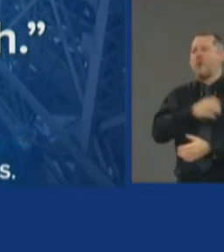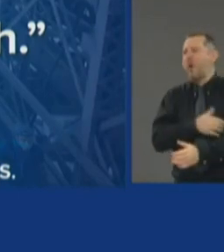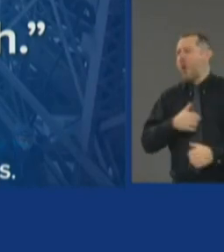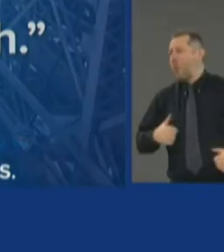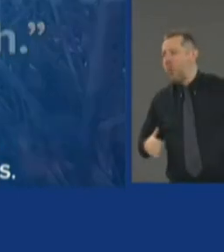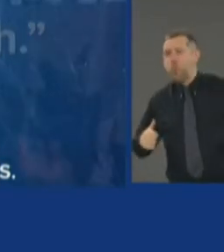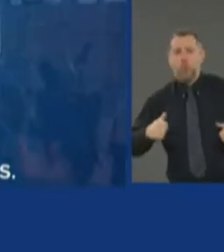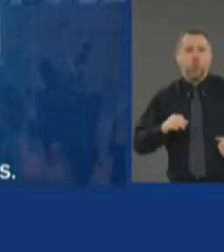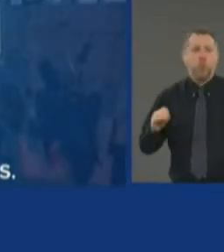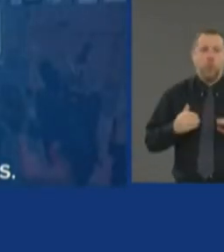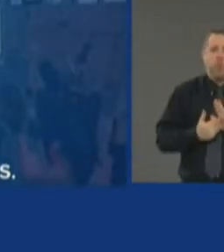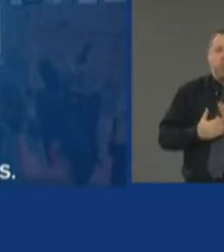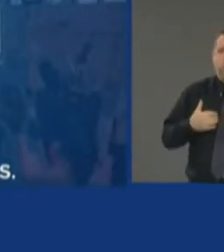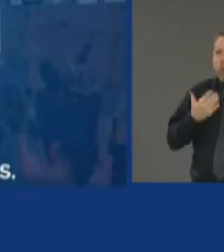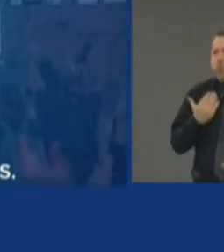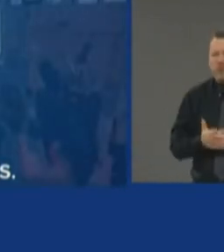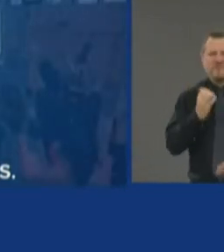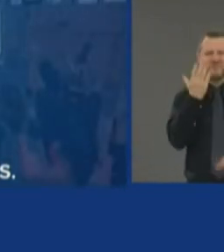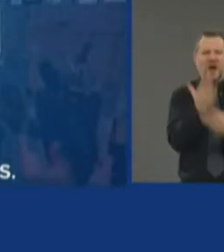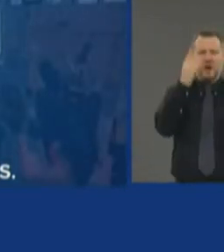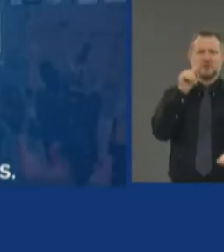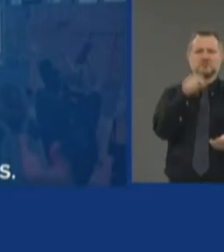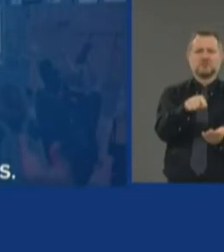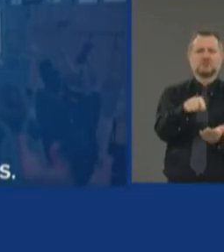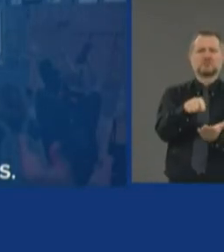people are saying enough is enough.